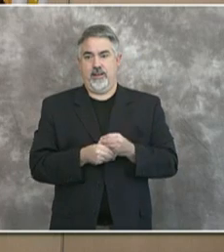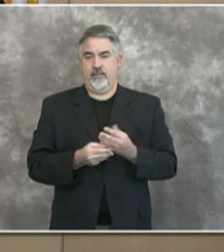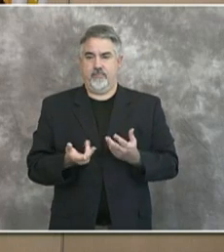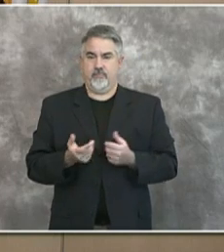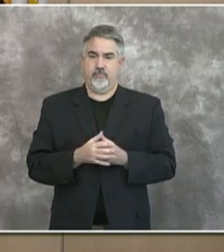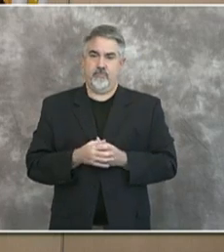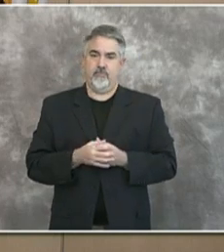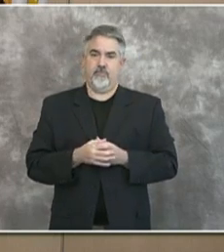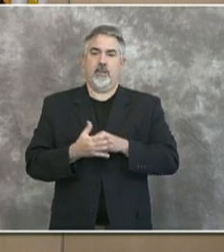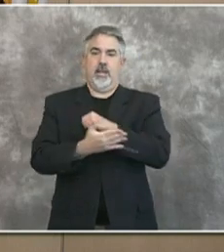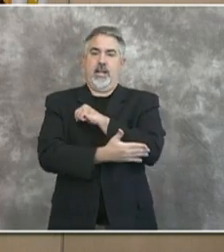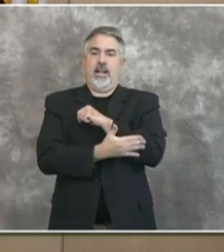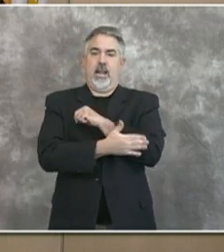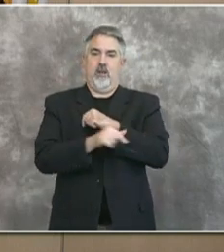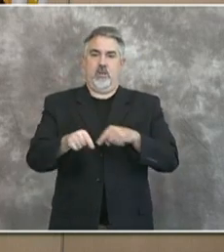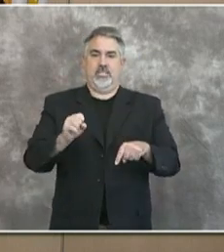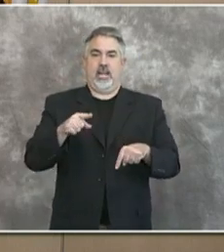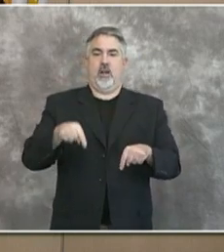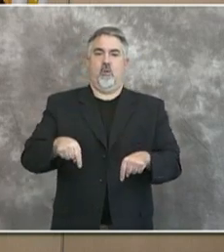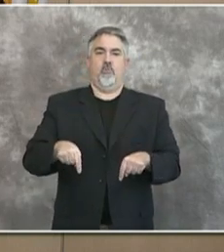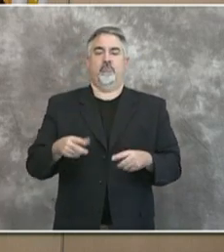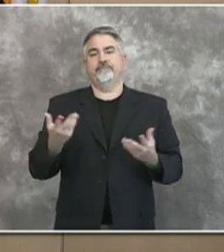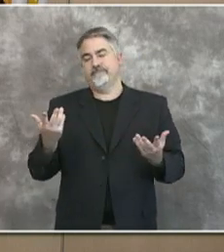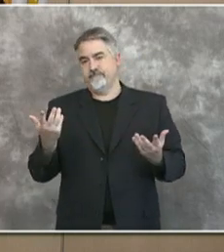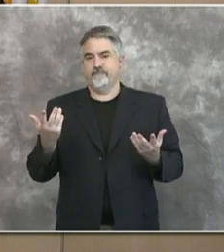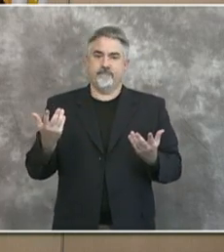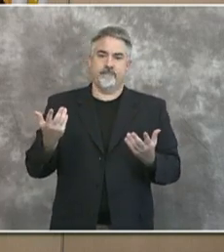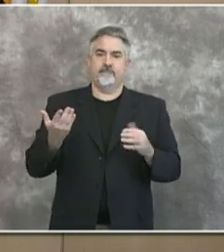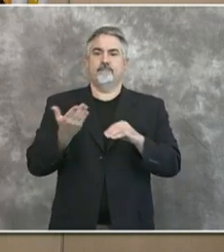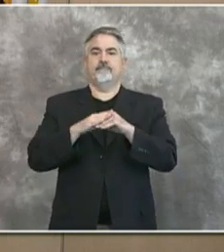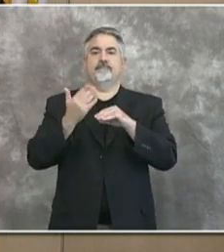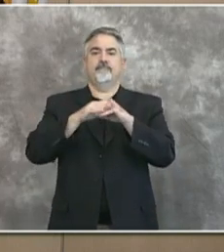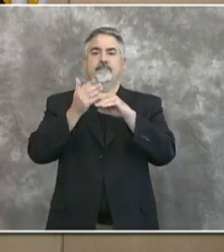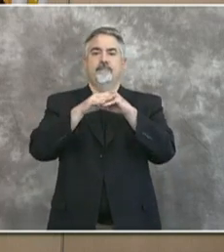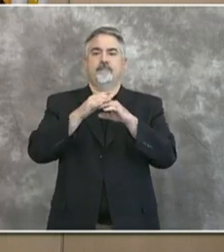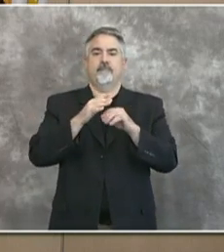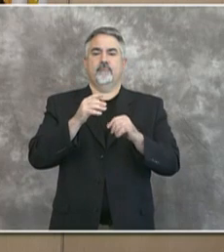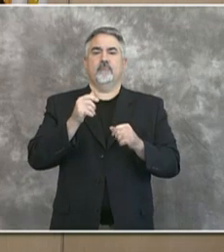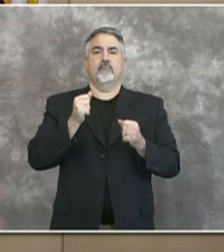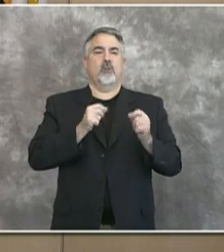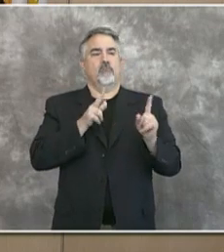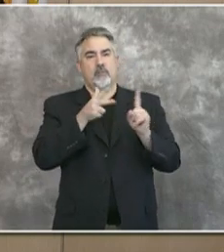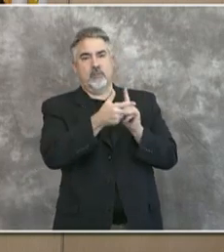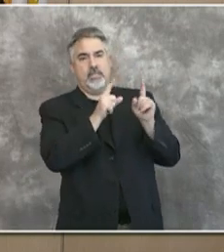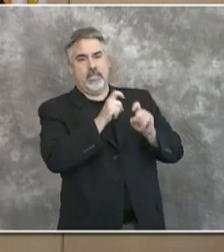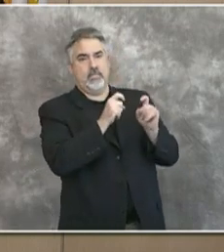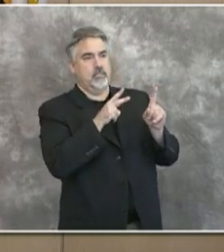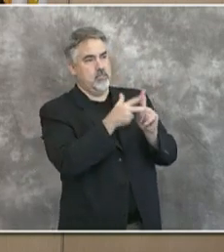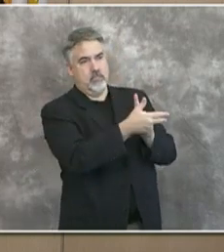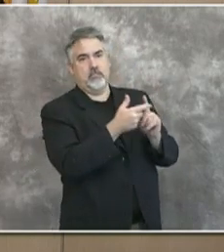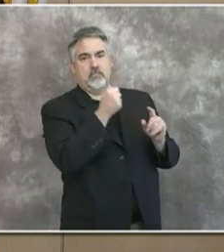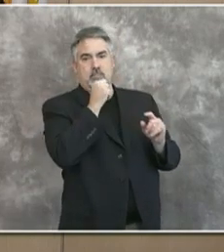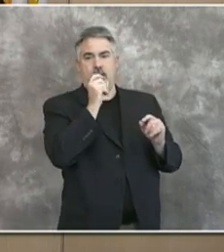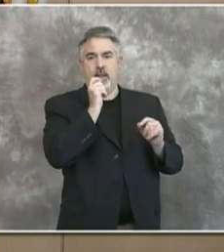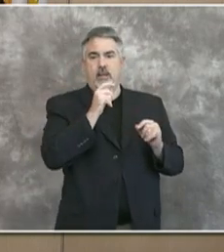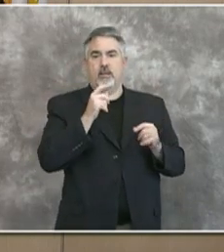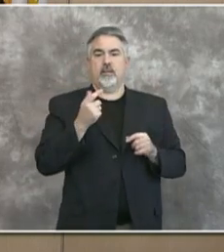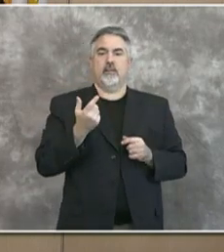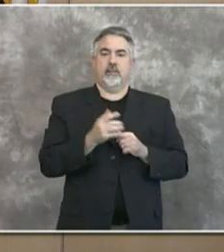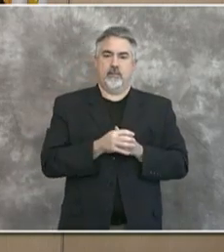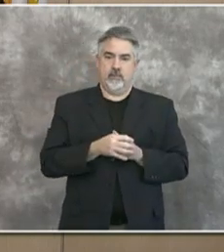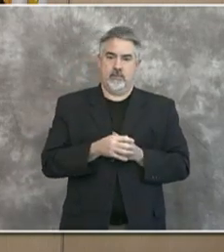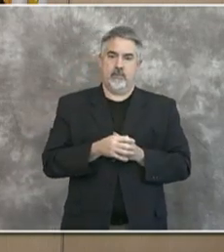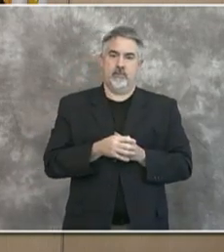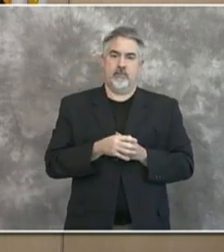Diego is expanding drive-through testing locations. The sites will be in Escondido and Chula Vista